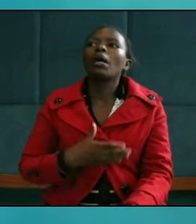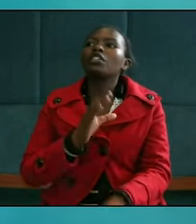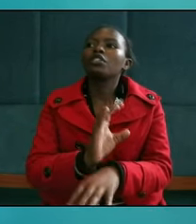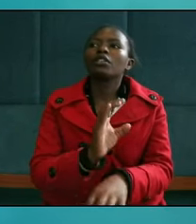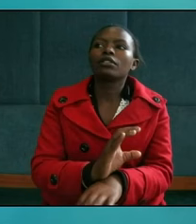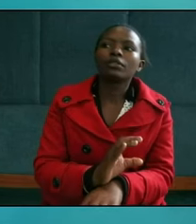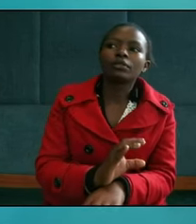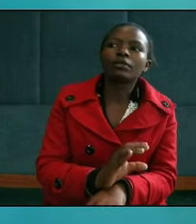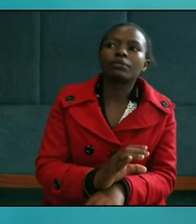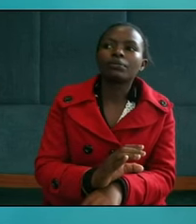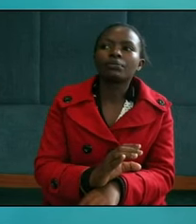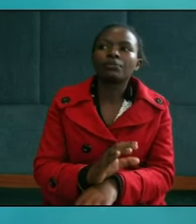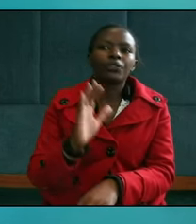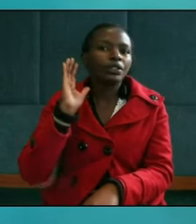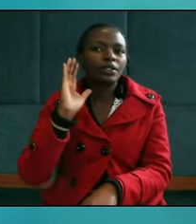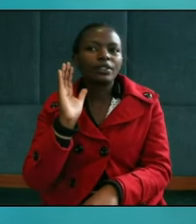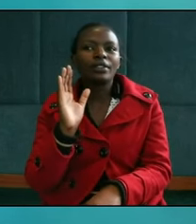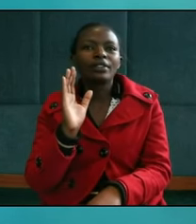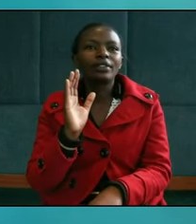I have ambushed him, but he won't kill me.